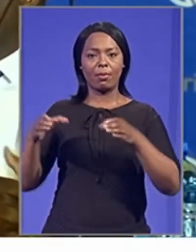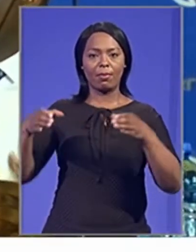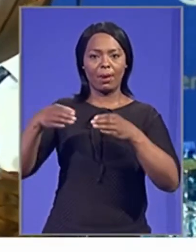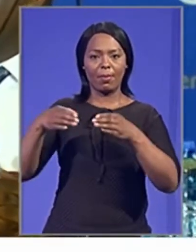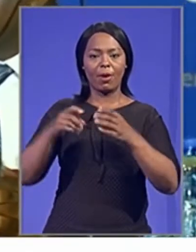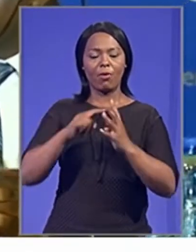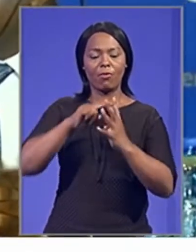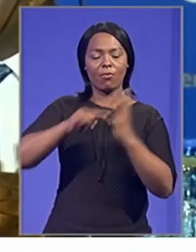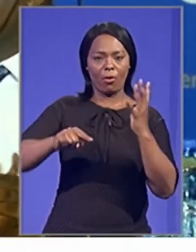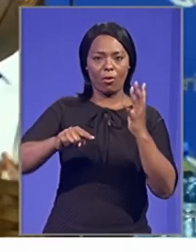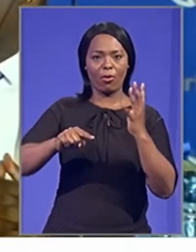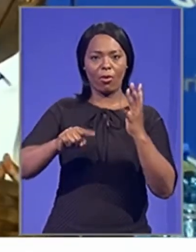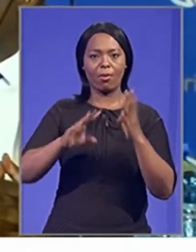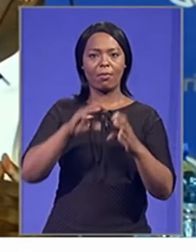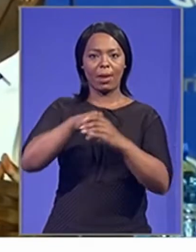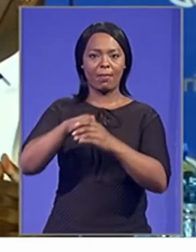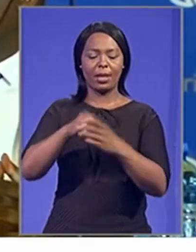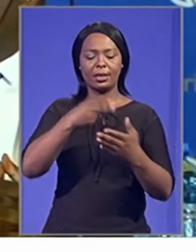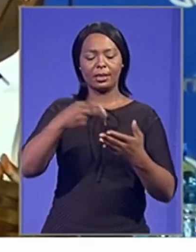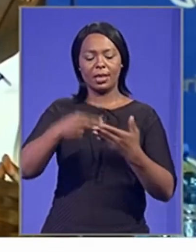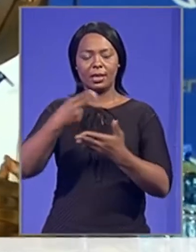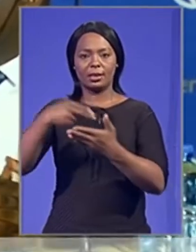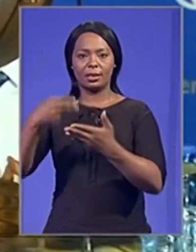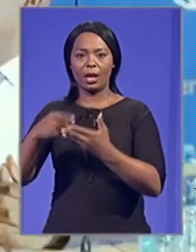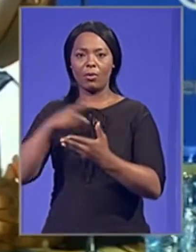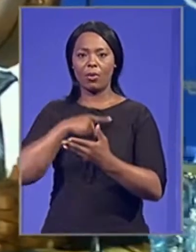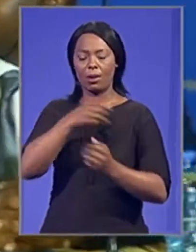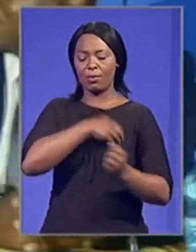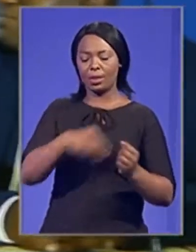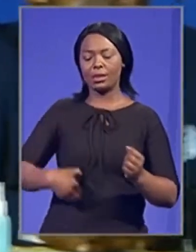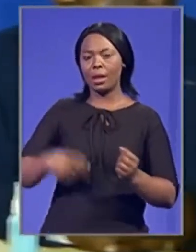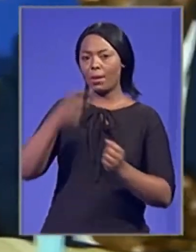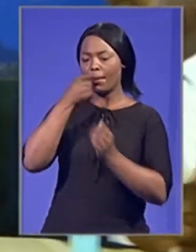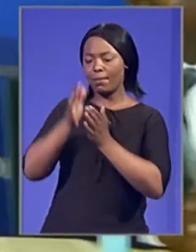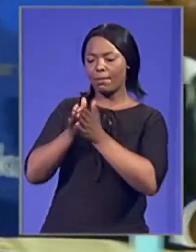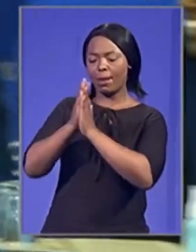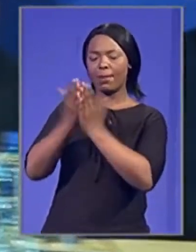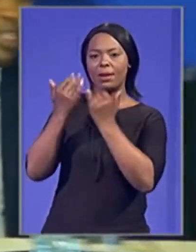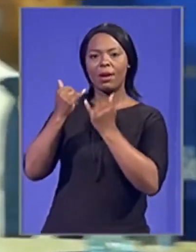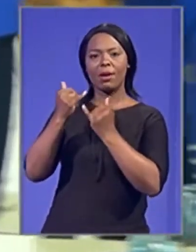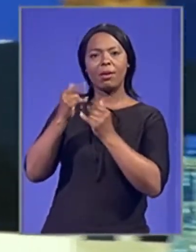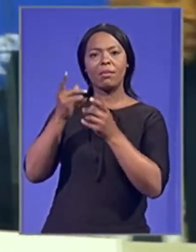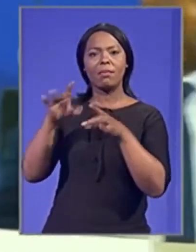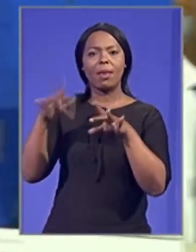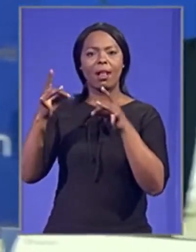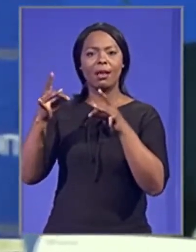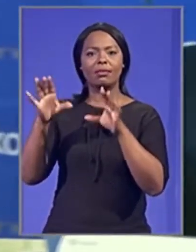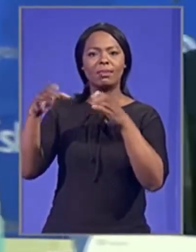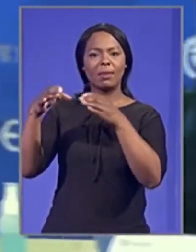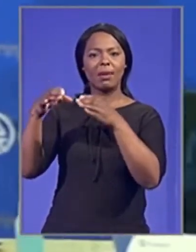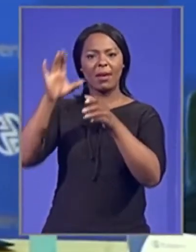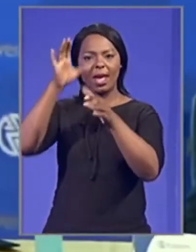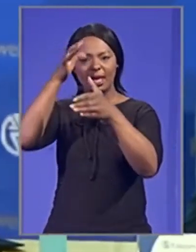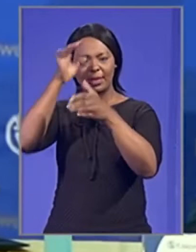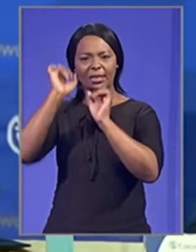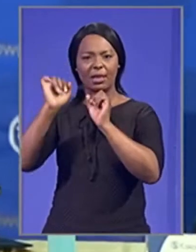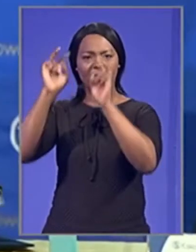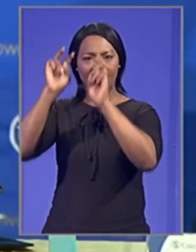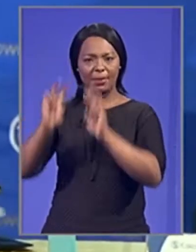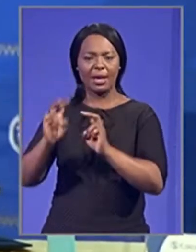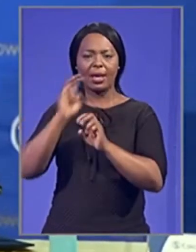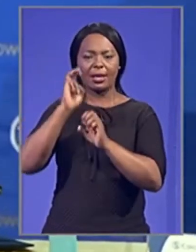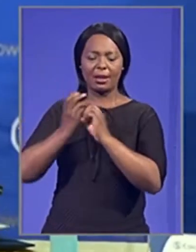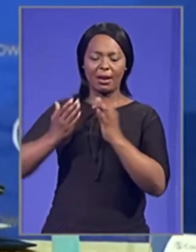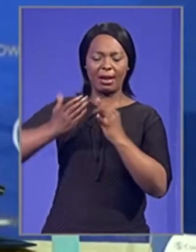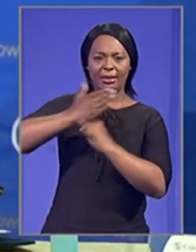e latela moraga gore moporesidente Cyril Ramaphosa a dire boikuelo go batlhagisi ba motlakase go tsibogela mathata a naga e lebaneng nao a motlakase